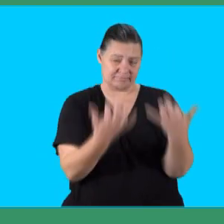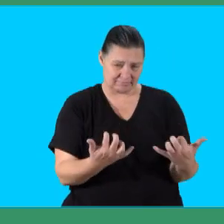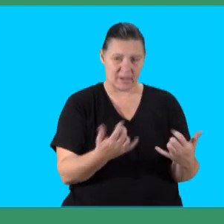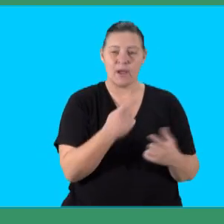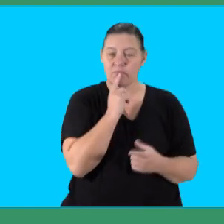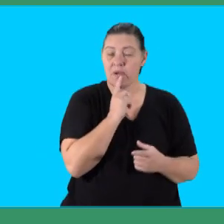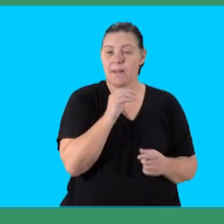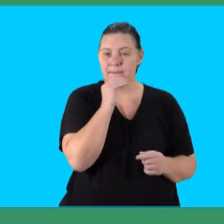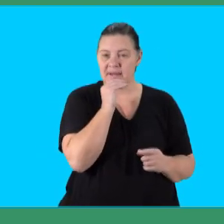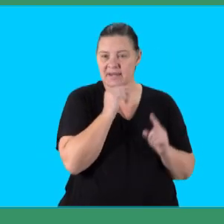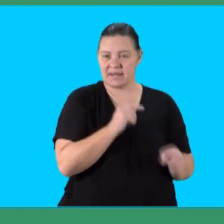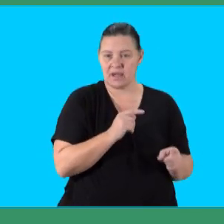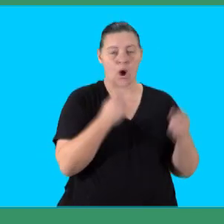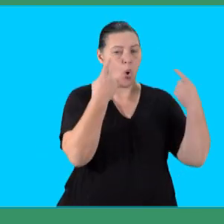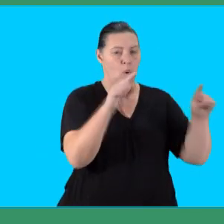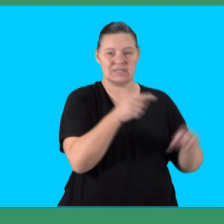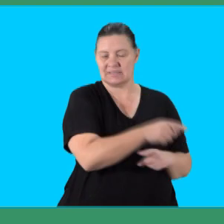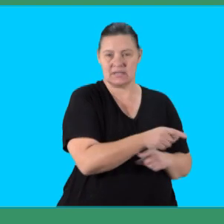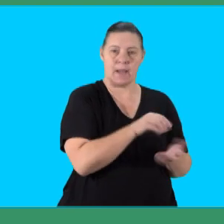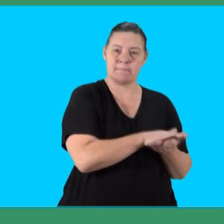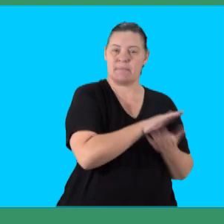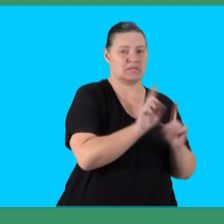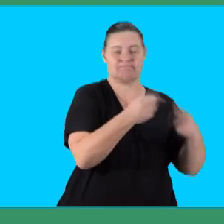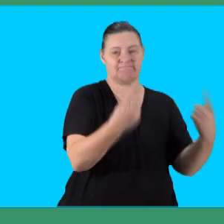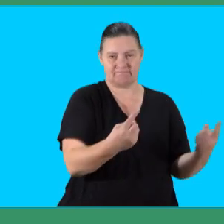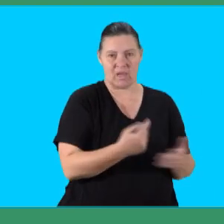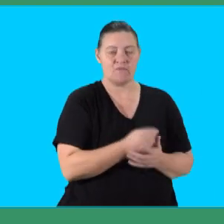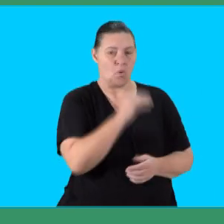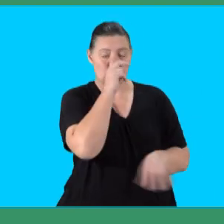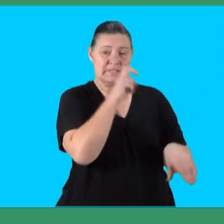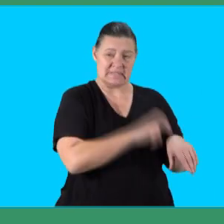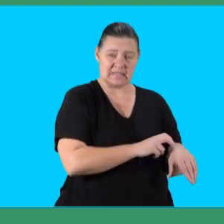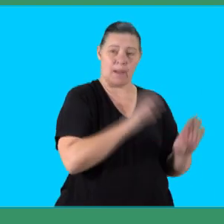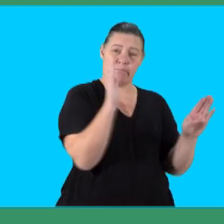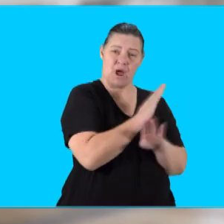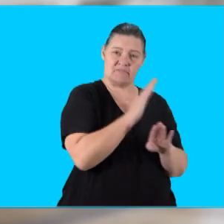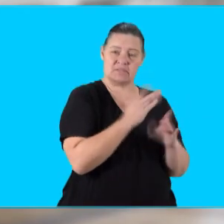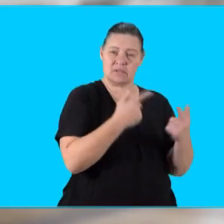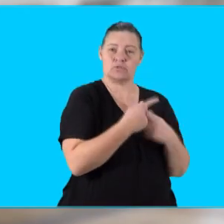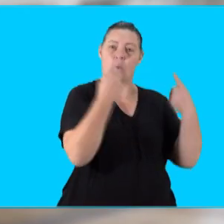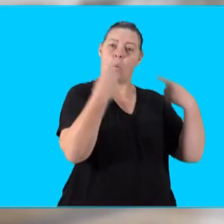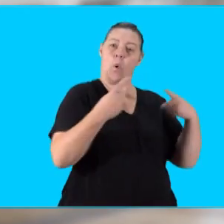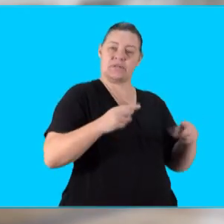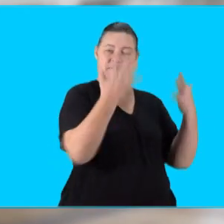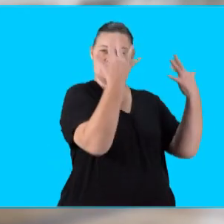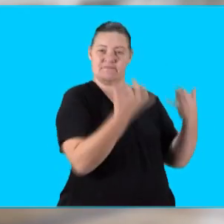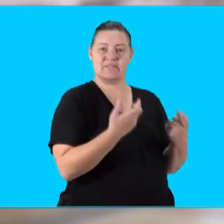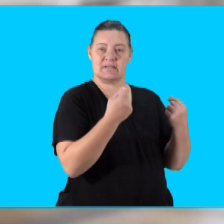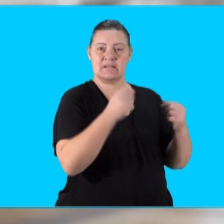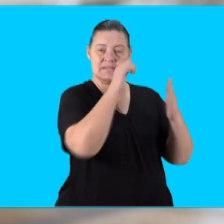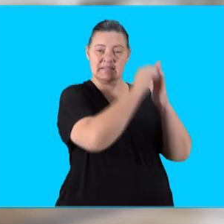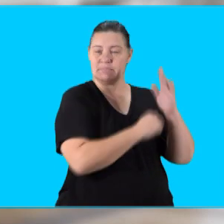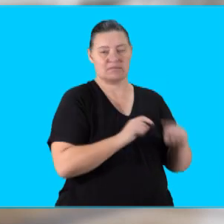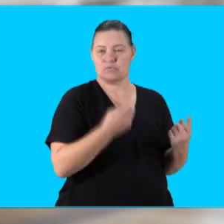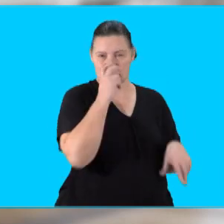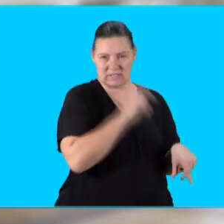not be audited and published. So there's no need for the private company to audit their financial statements.